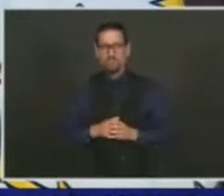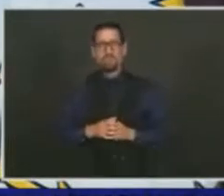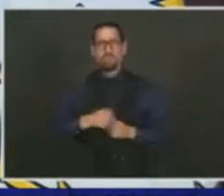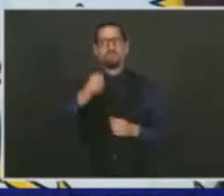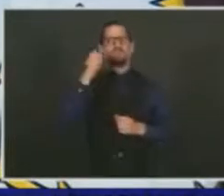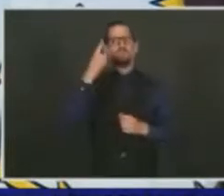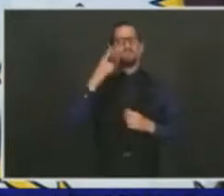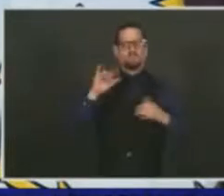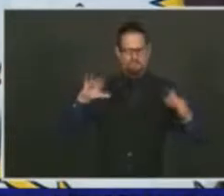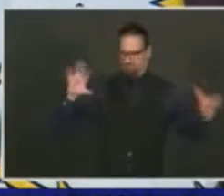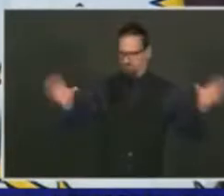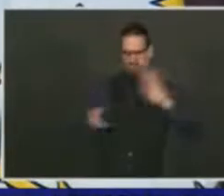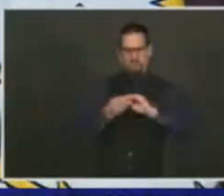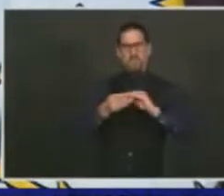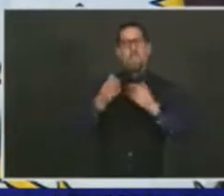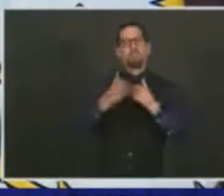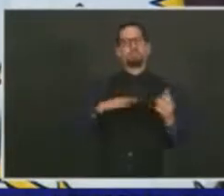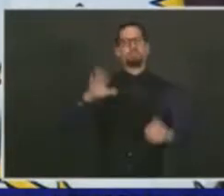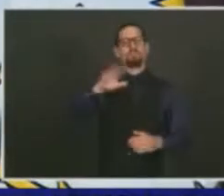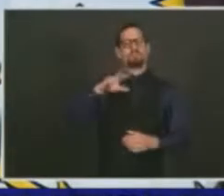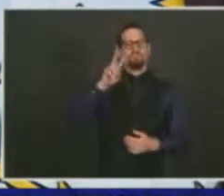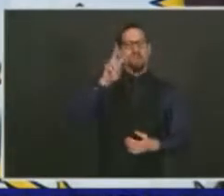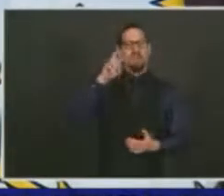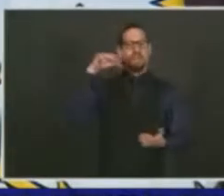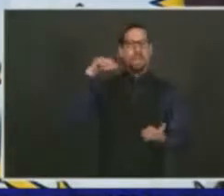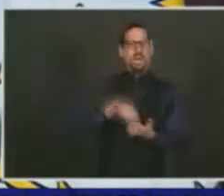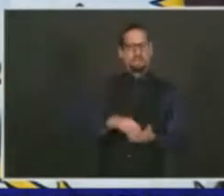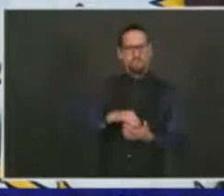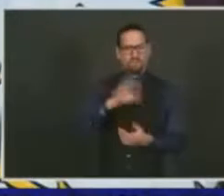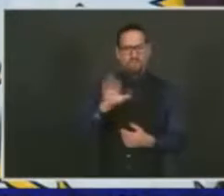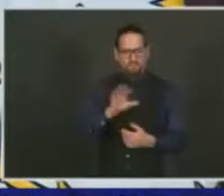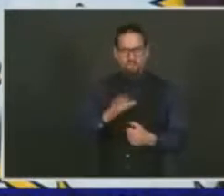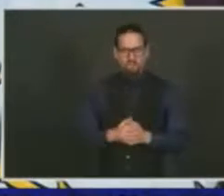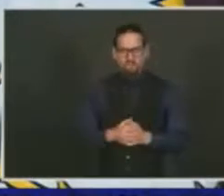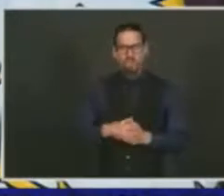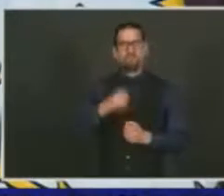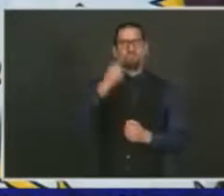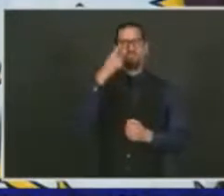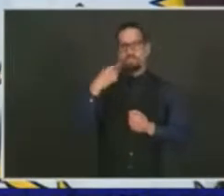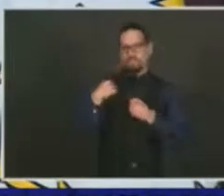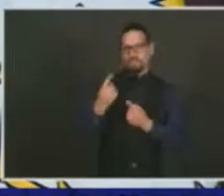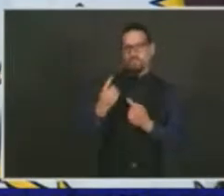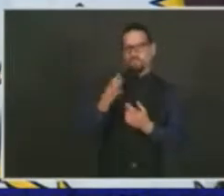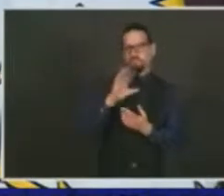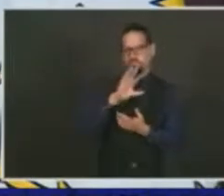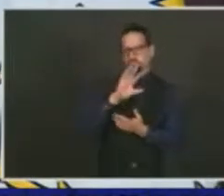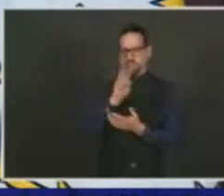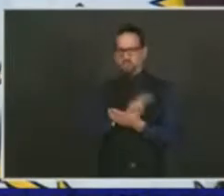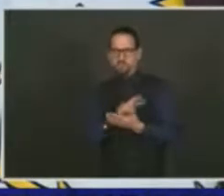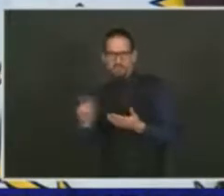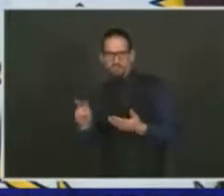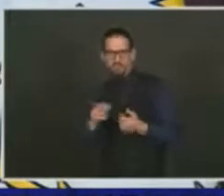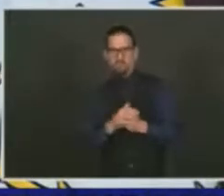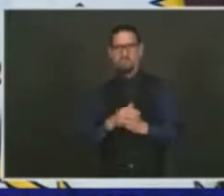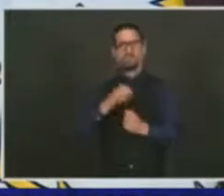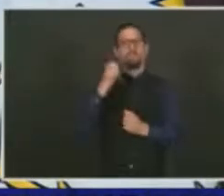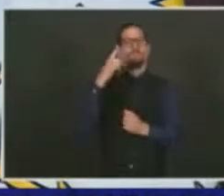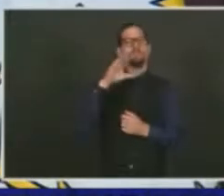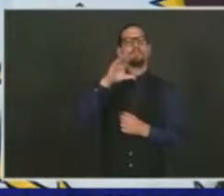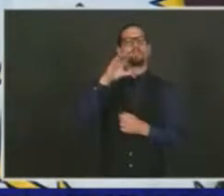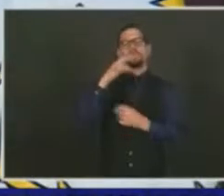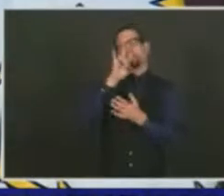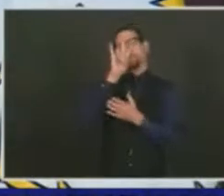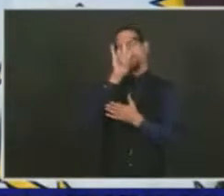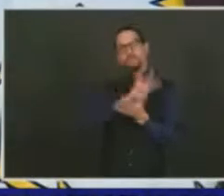Last week, when we saw record numbers of cases in Rhode Island, the case prevalence rate